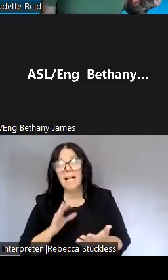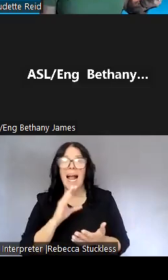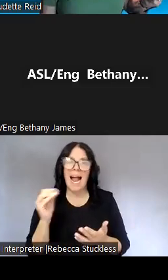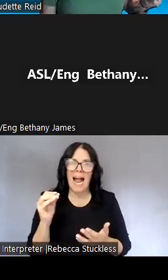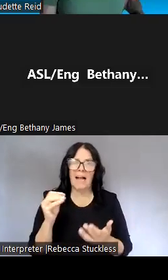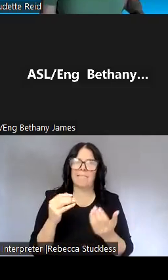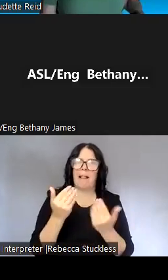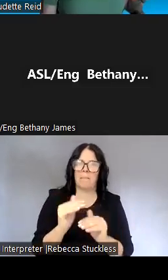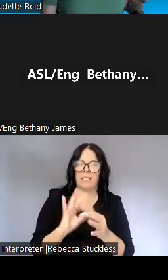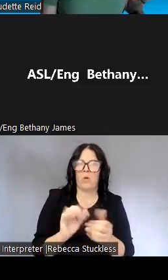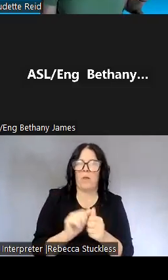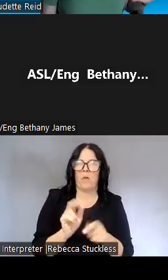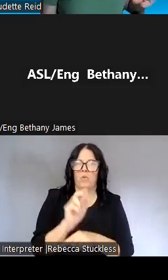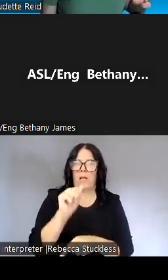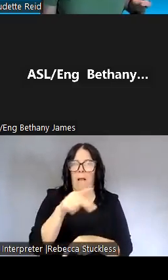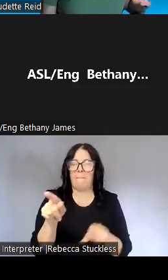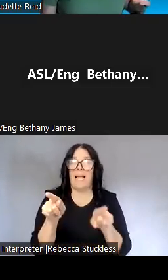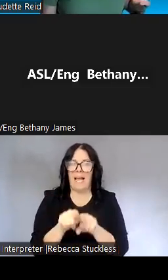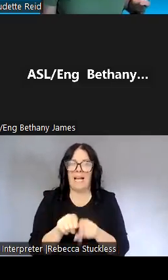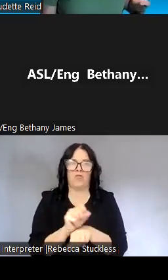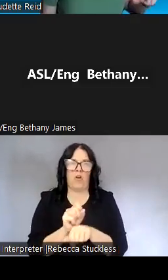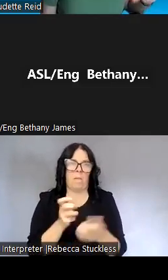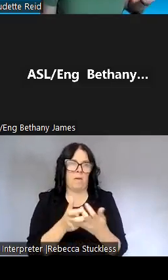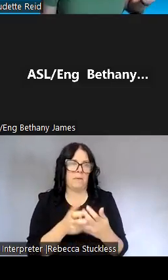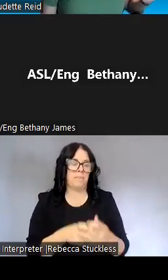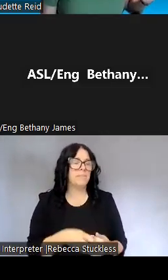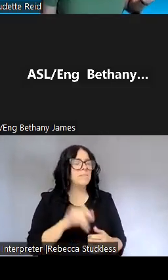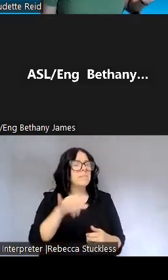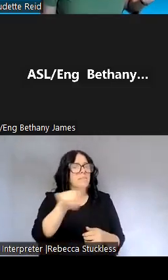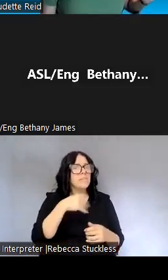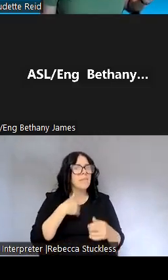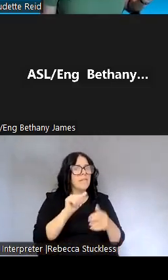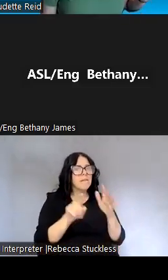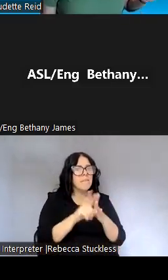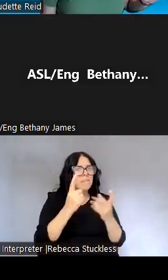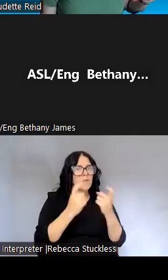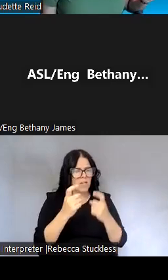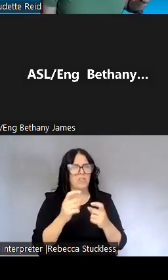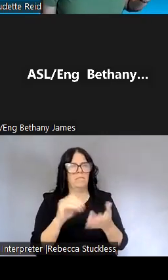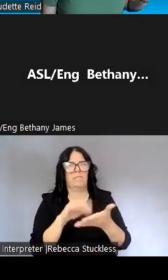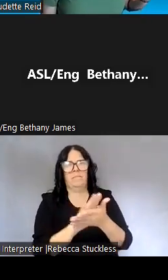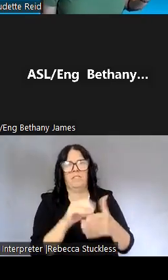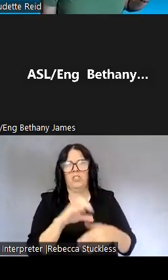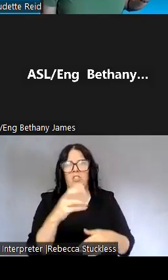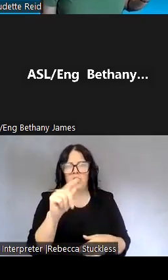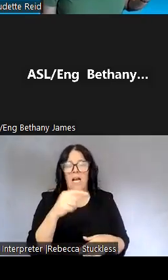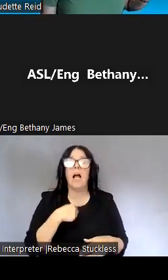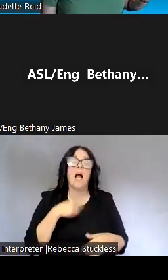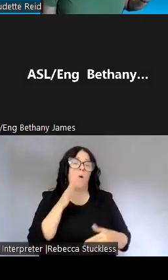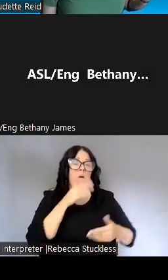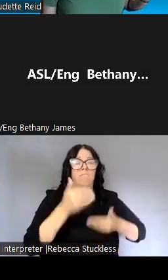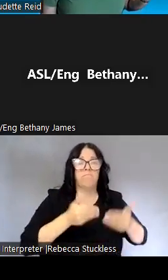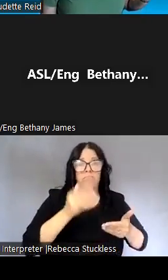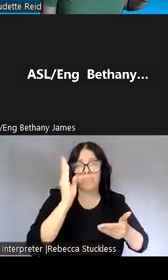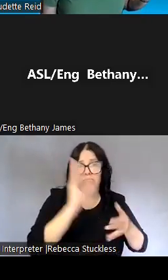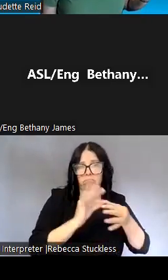accommodation. Please, if you have any questions, put them in the chat. I will stop occasionally and